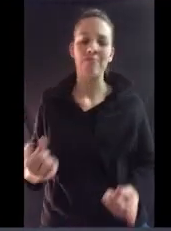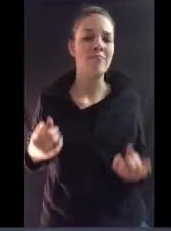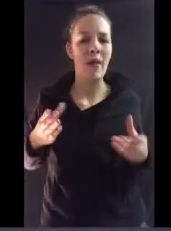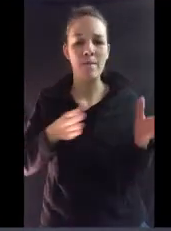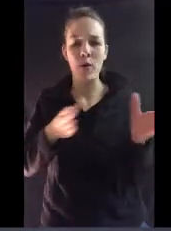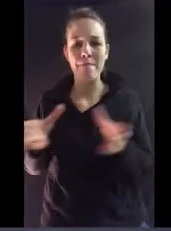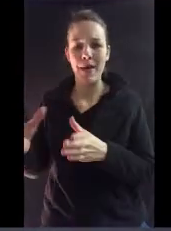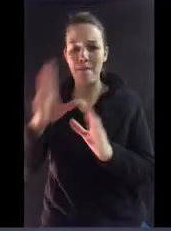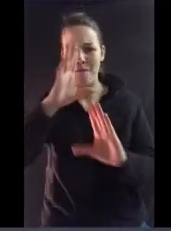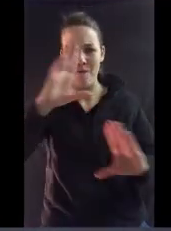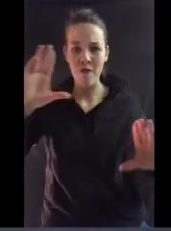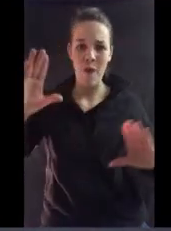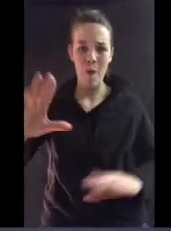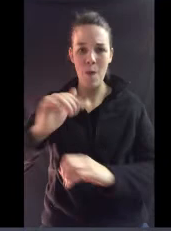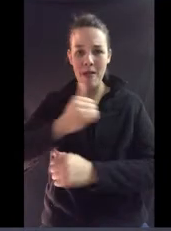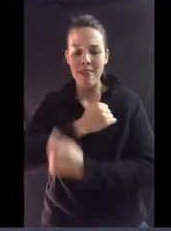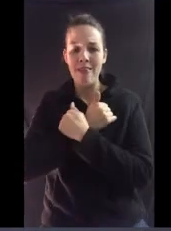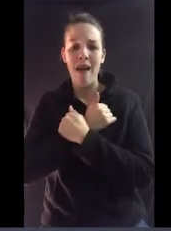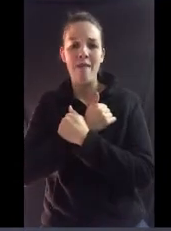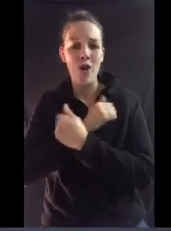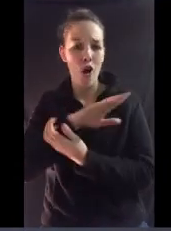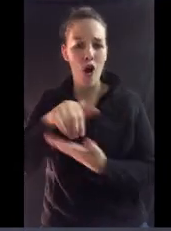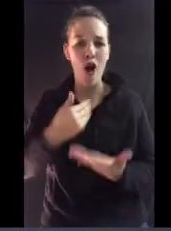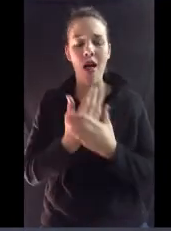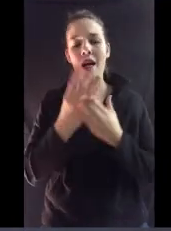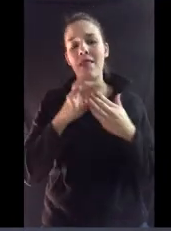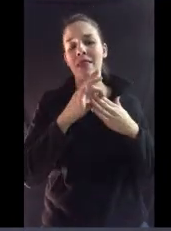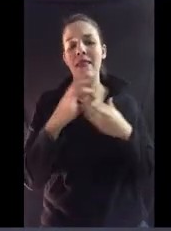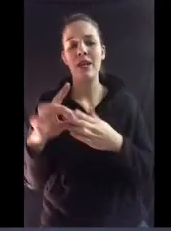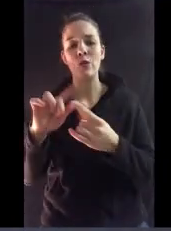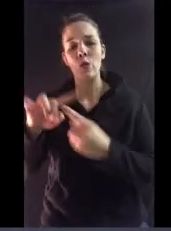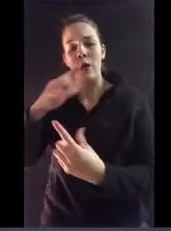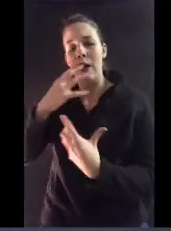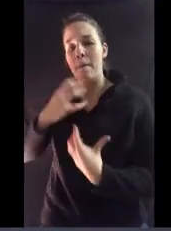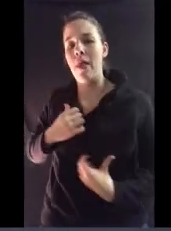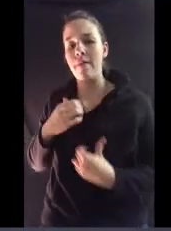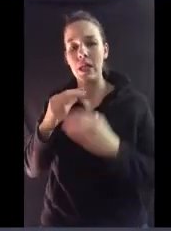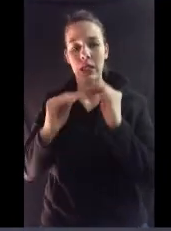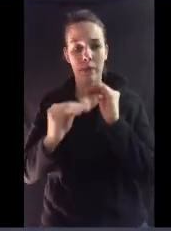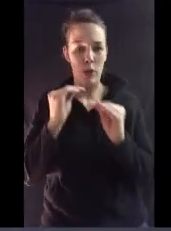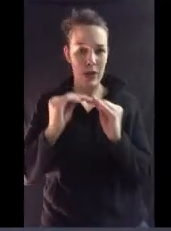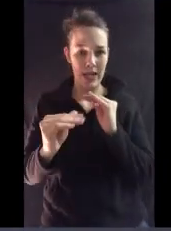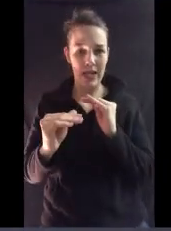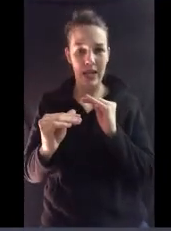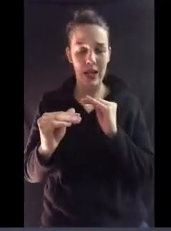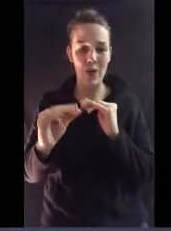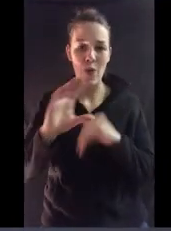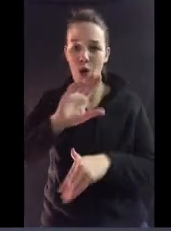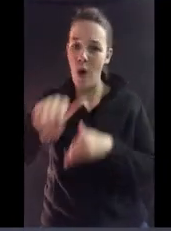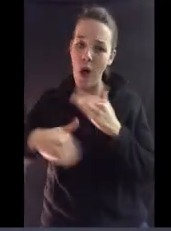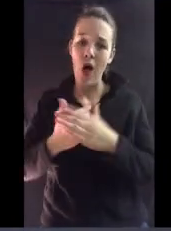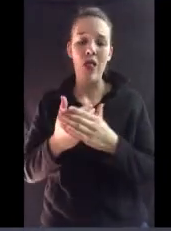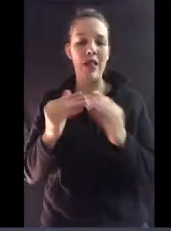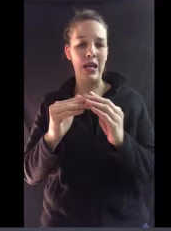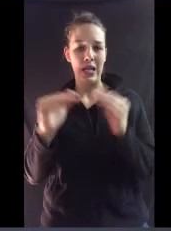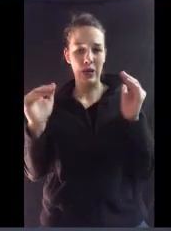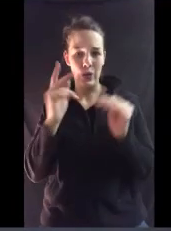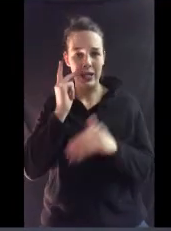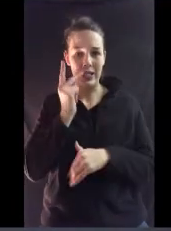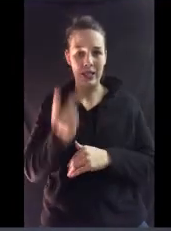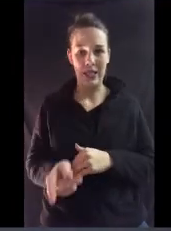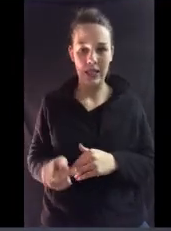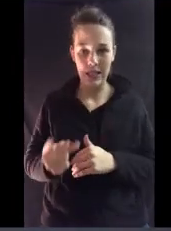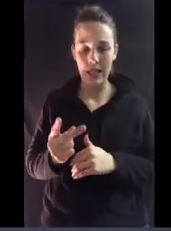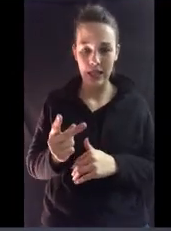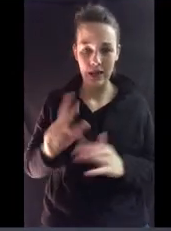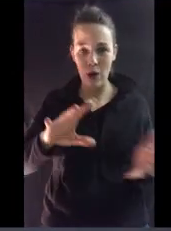guiding light along the paths of hope and love, all leading toward a beloved community where all